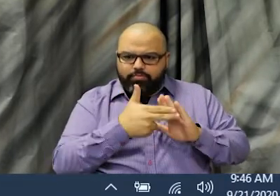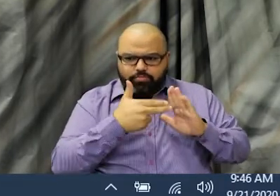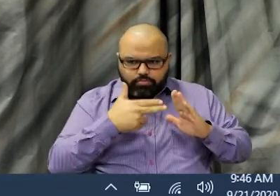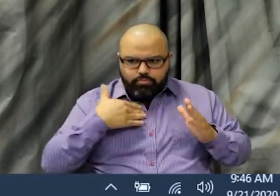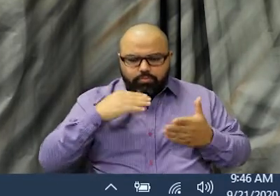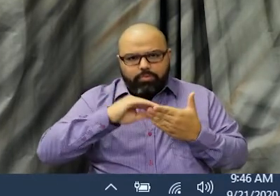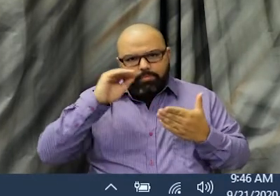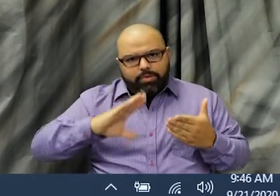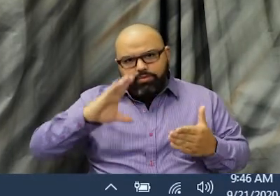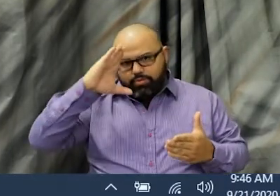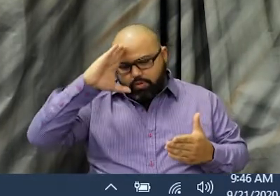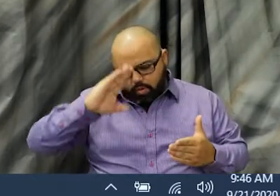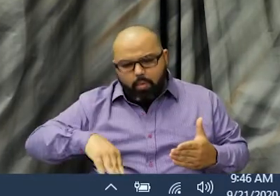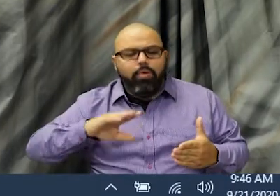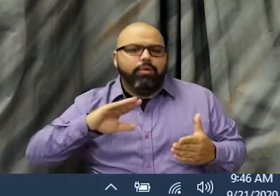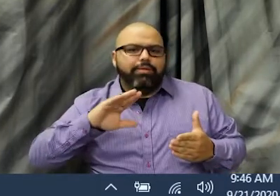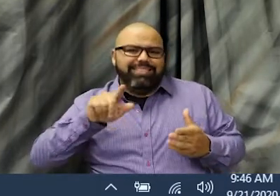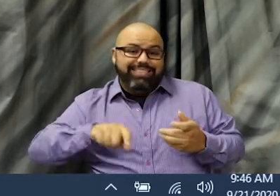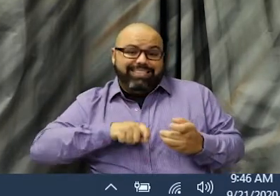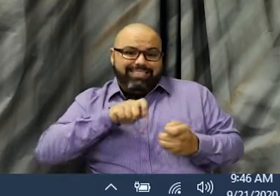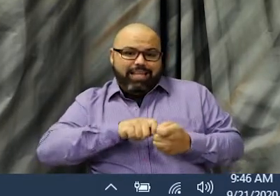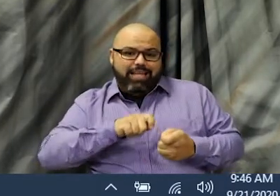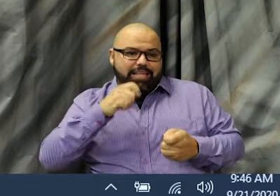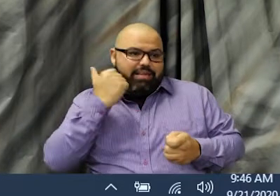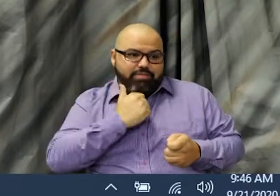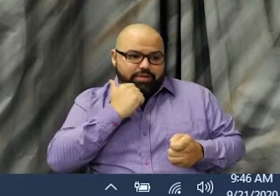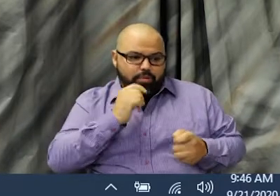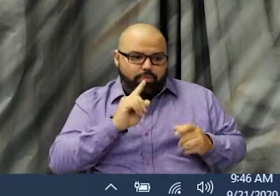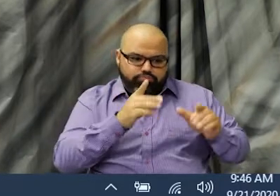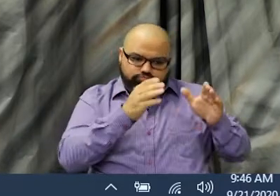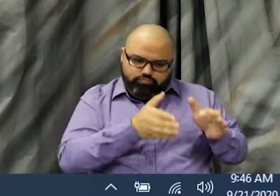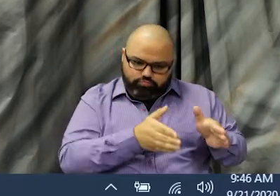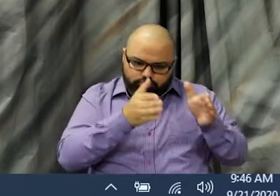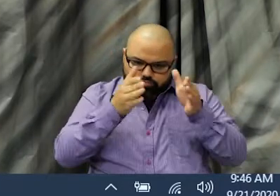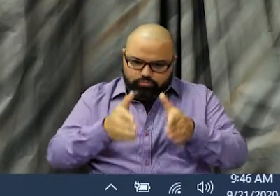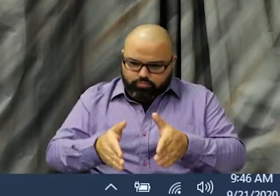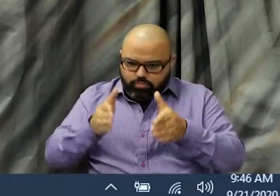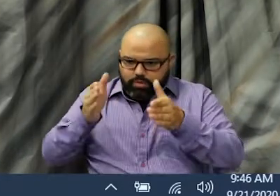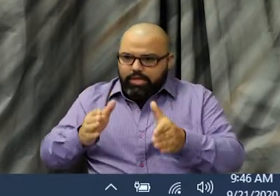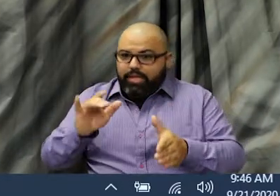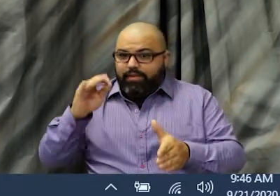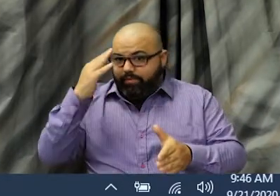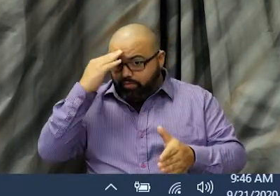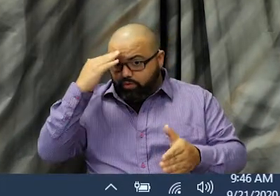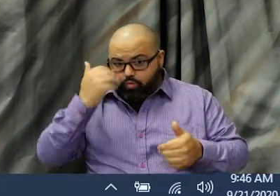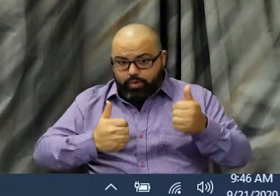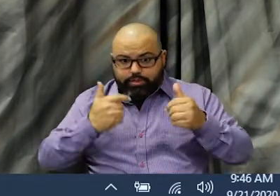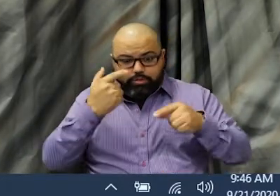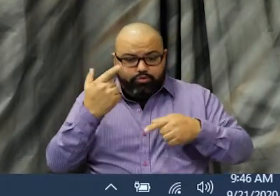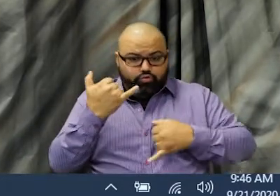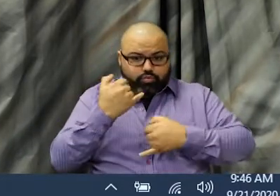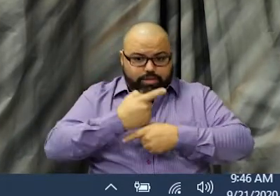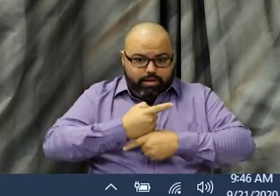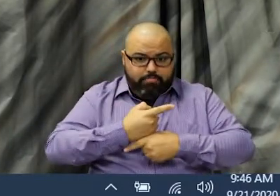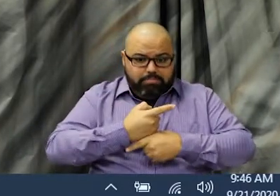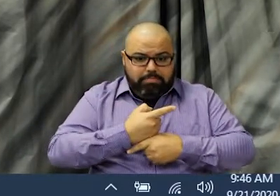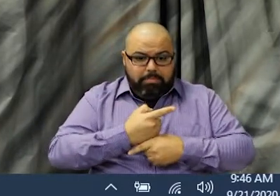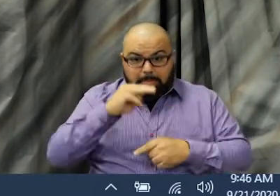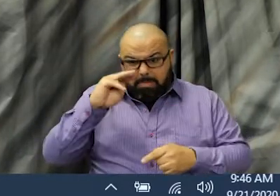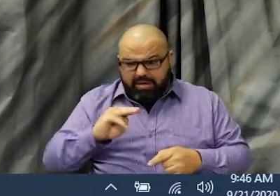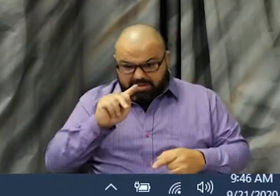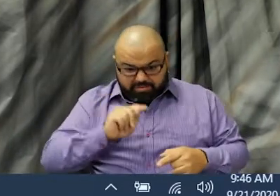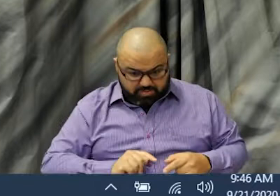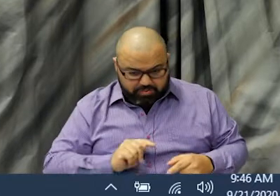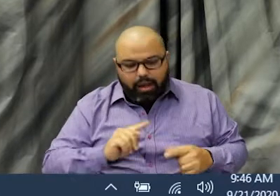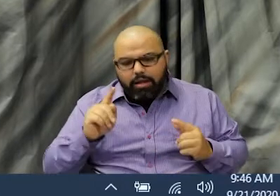is labeled, so my students know exactly where we're at every single day. I tell them as long as you know what day we're in, what today